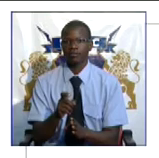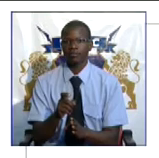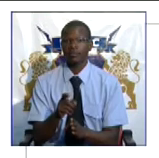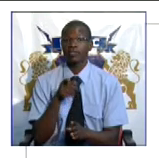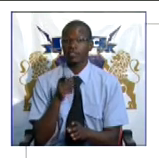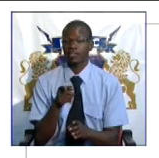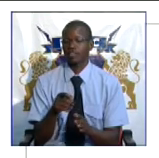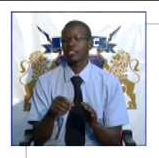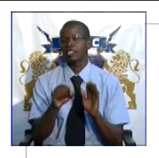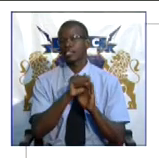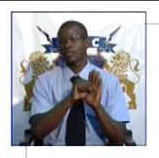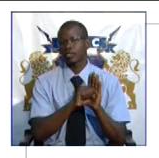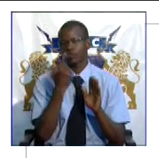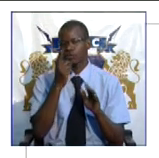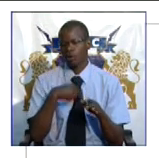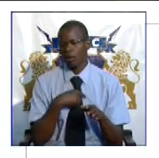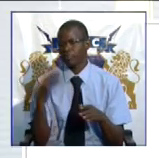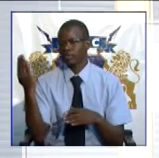the subject of our presentation today.